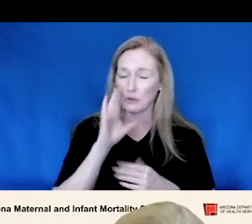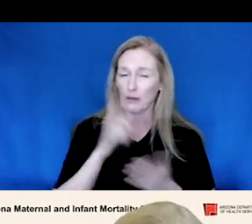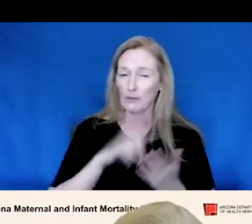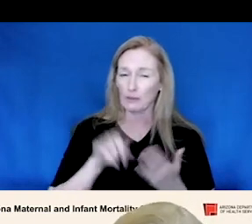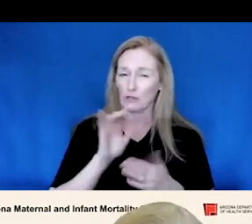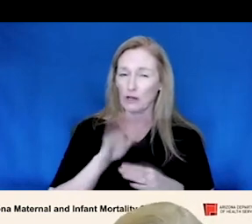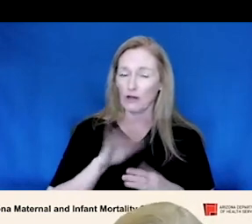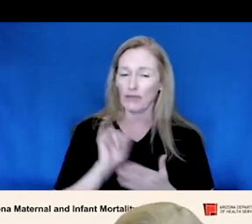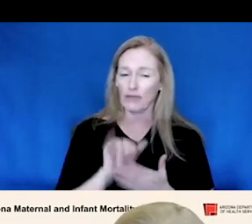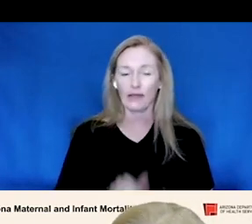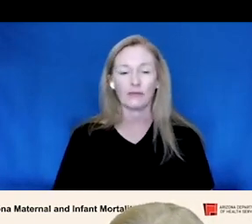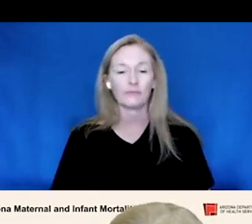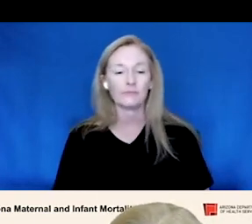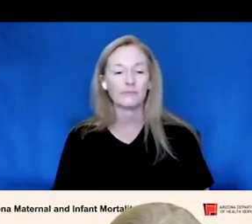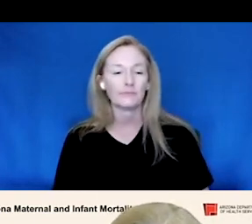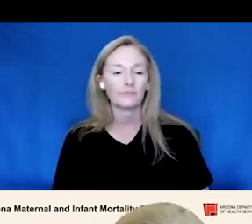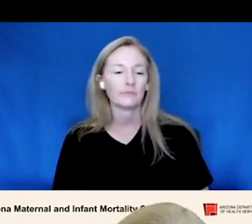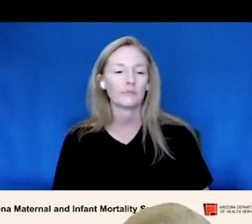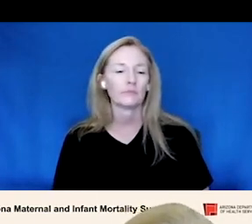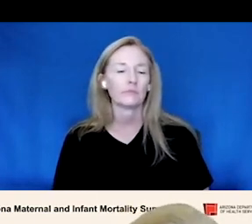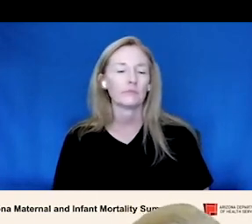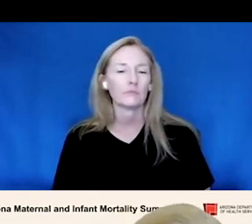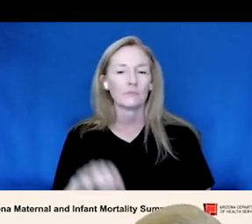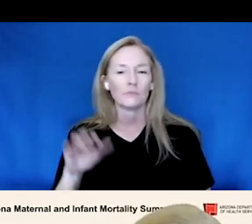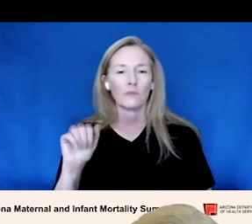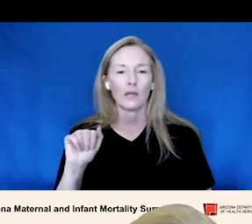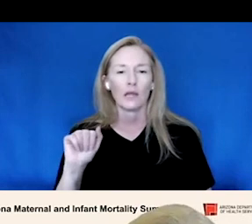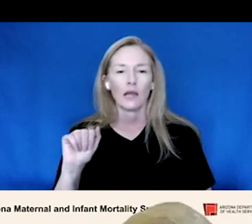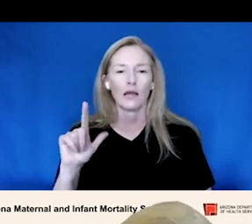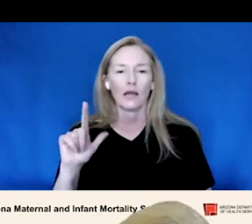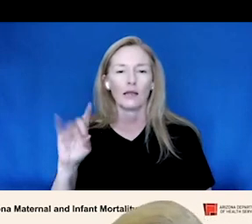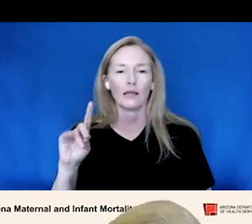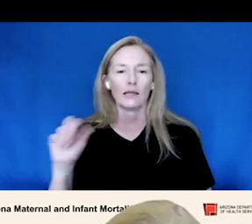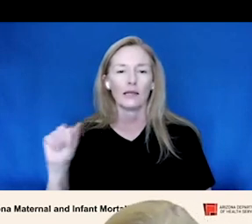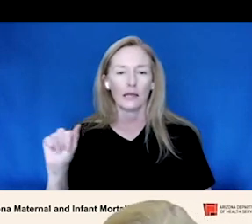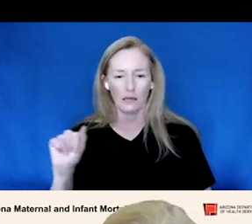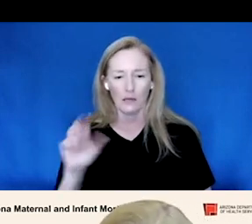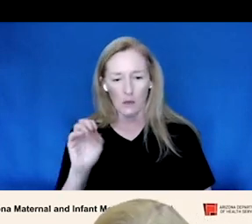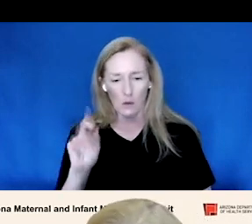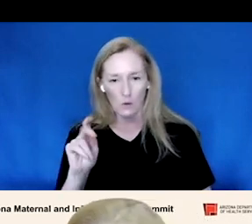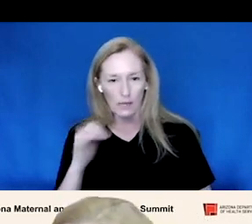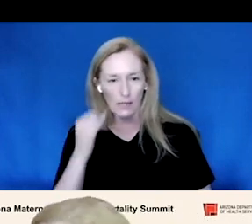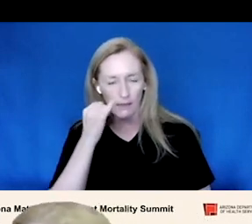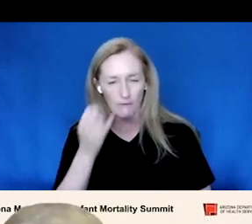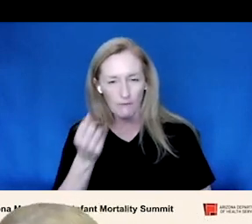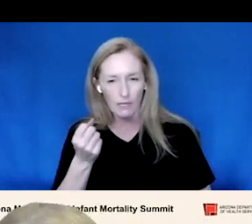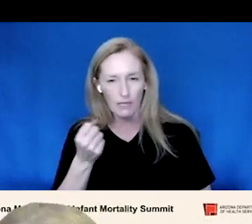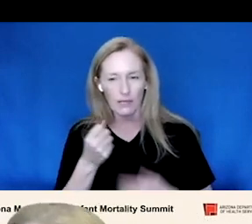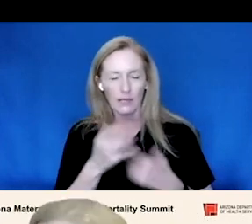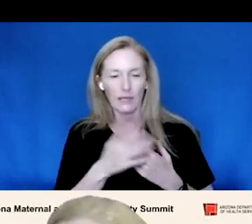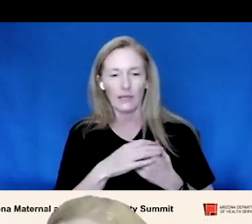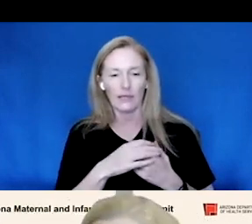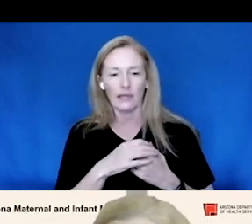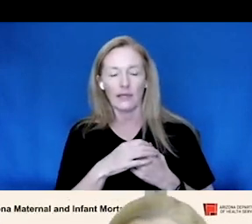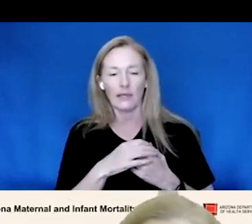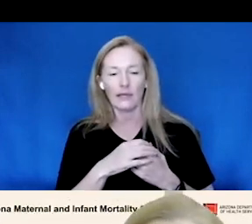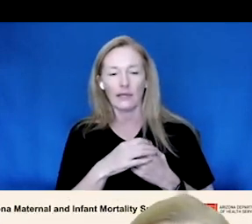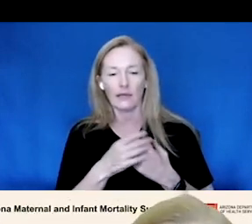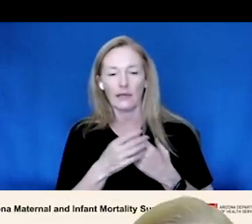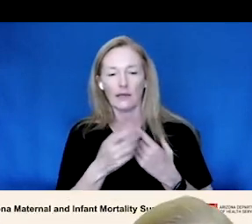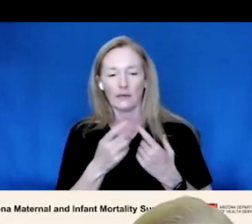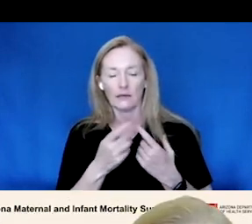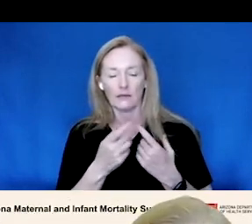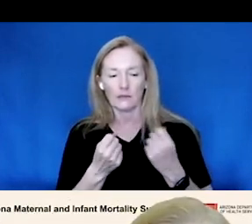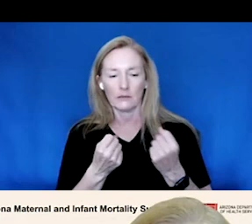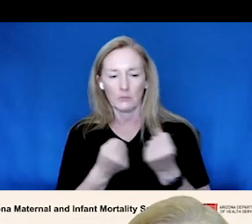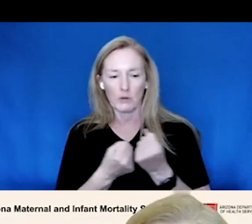okay if I just, Alita, is it okay if we promote the ITCA Severe Maternal